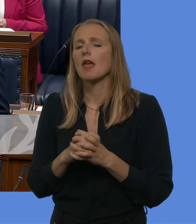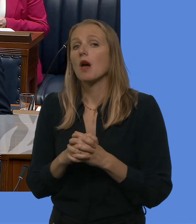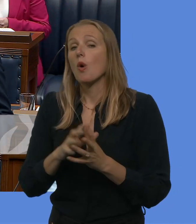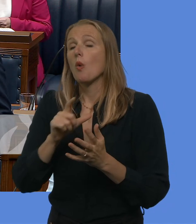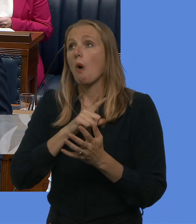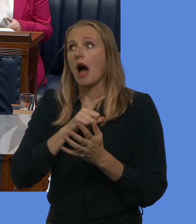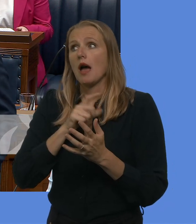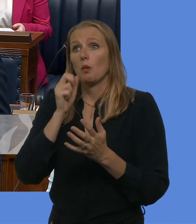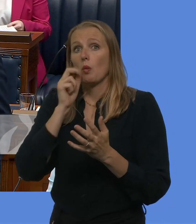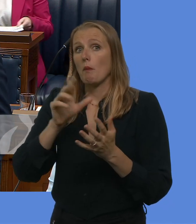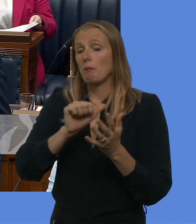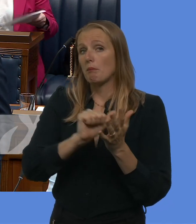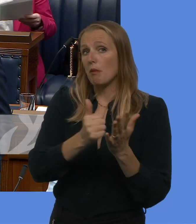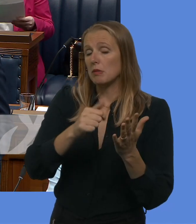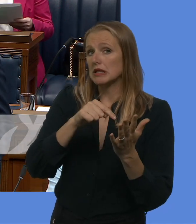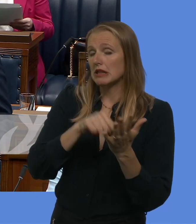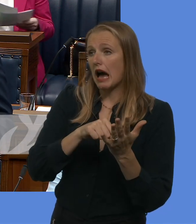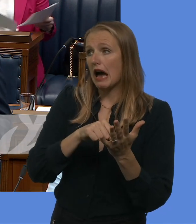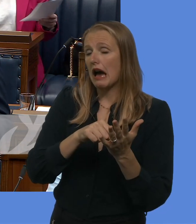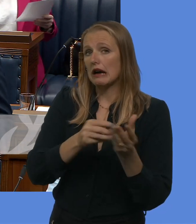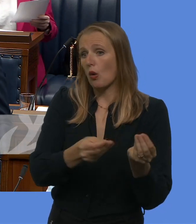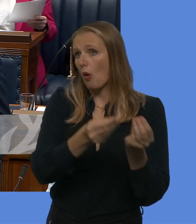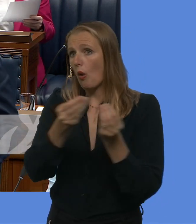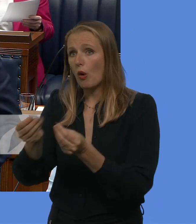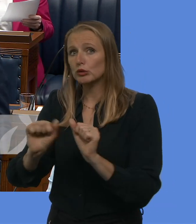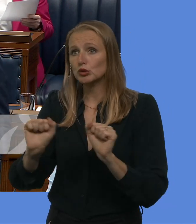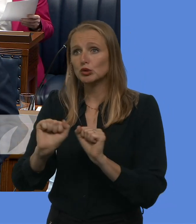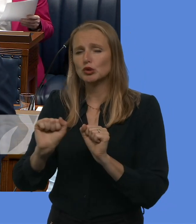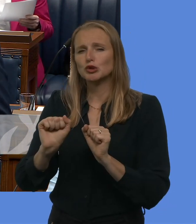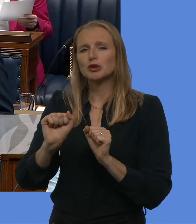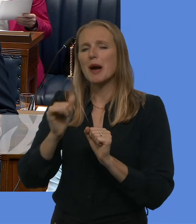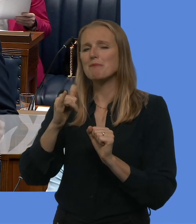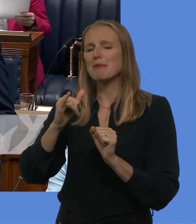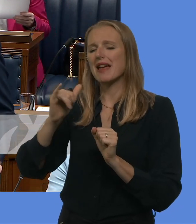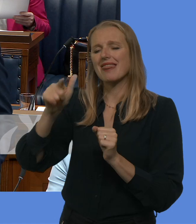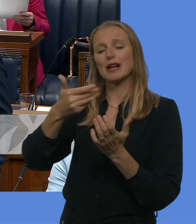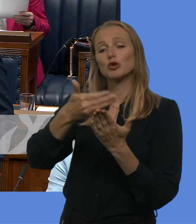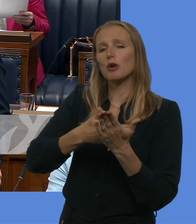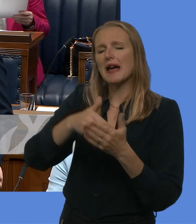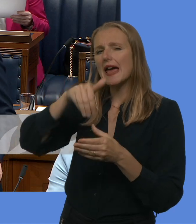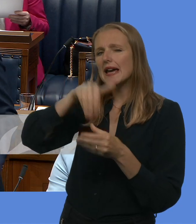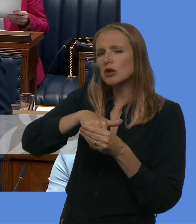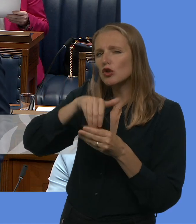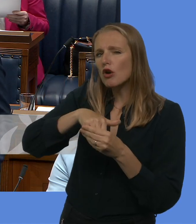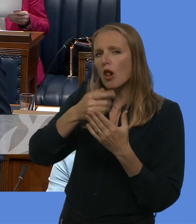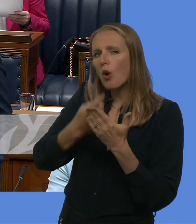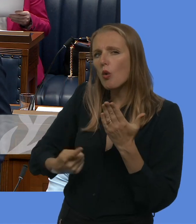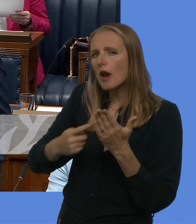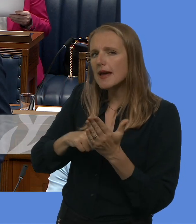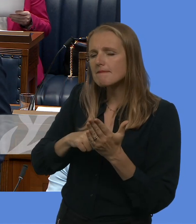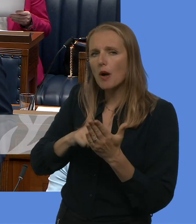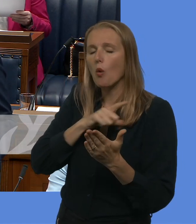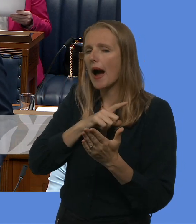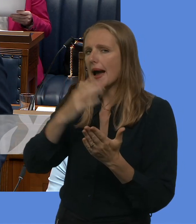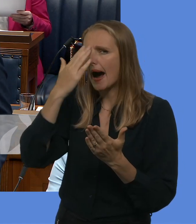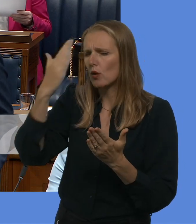why that hasn't been provided. It may be an entirely internal-facing document. That could be the reason. I don't know the reason for that,